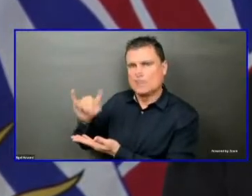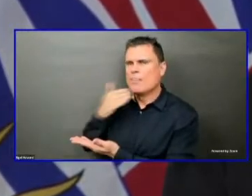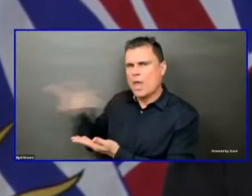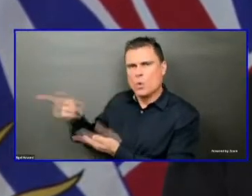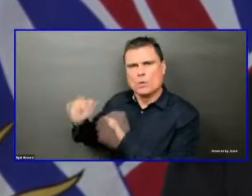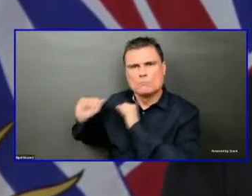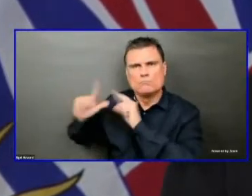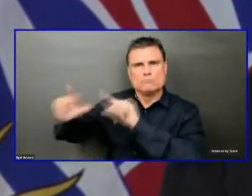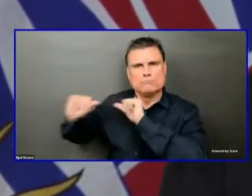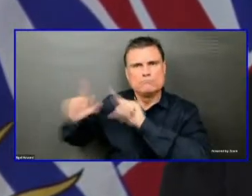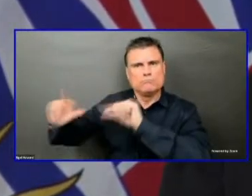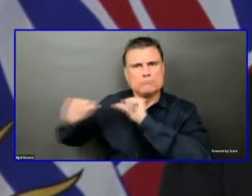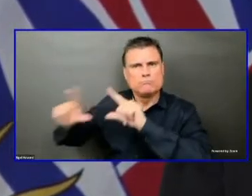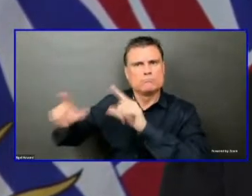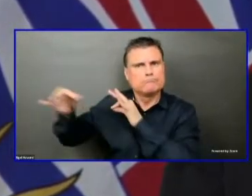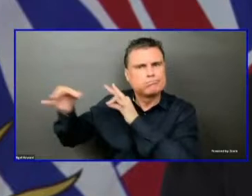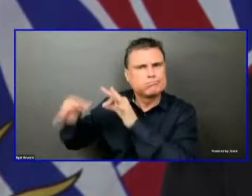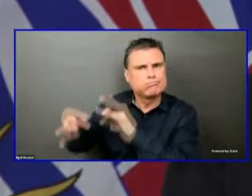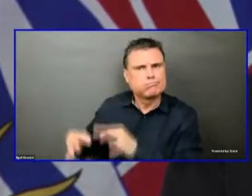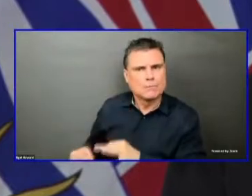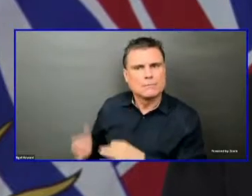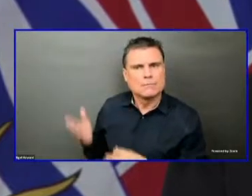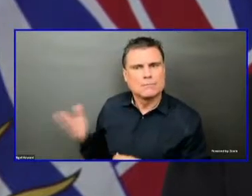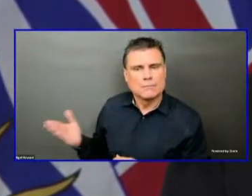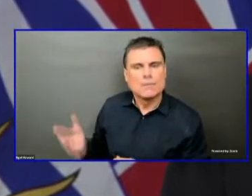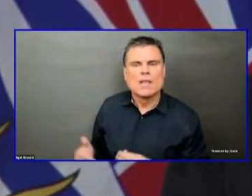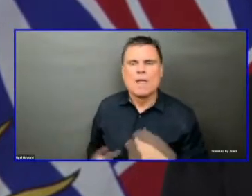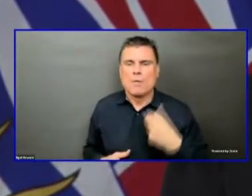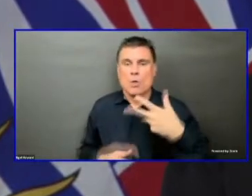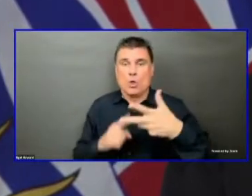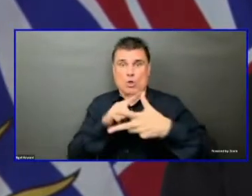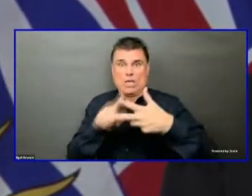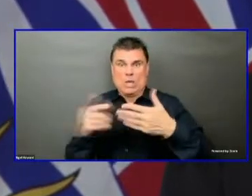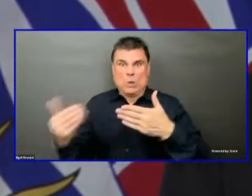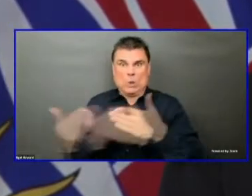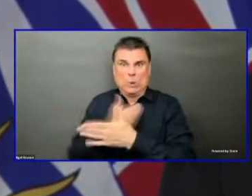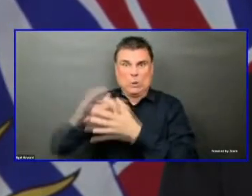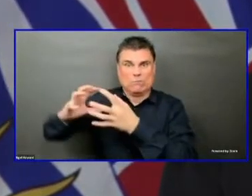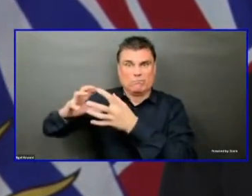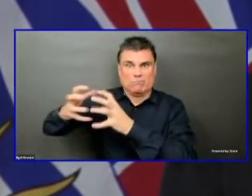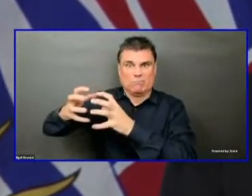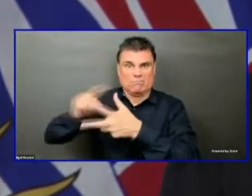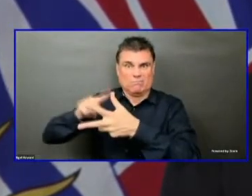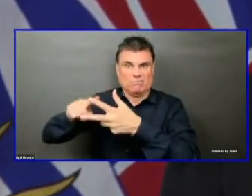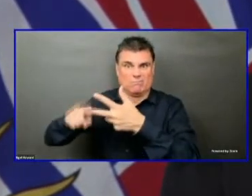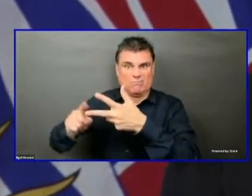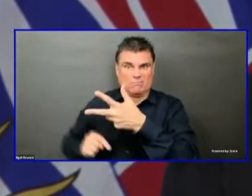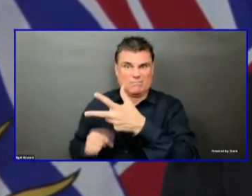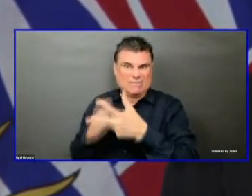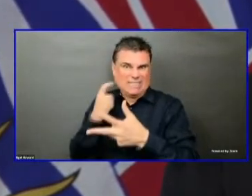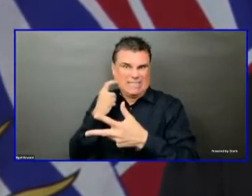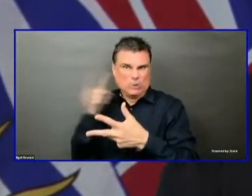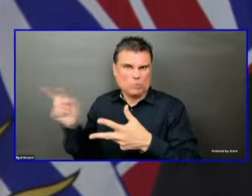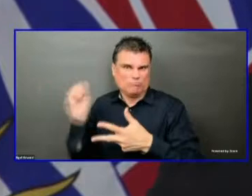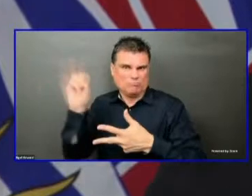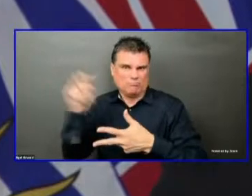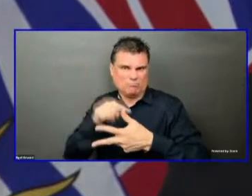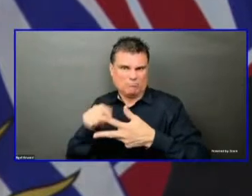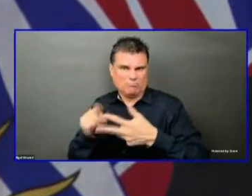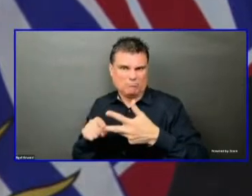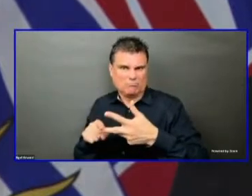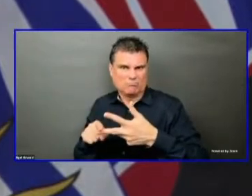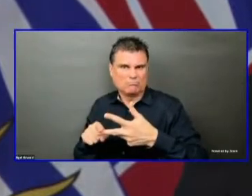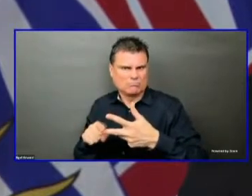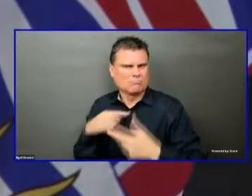addition to the 3 variants that you discuss in the briefing, I'm seeing coverage south of the border of what it is